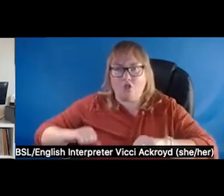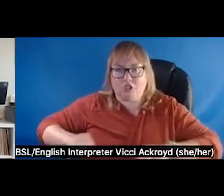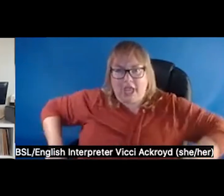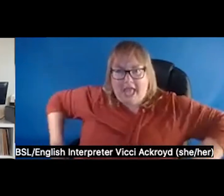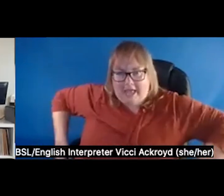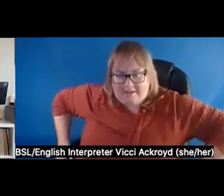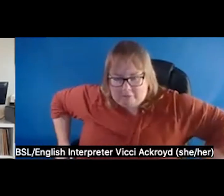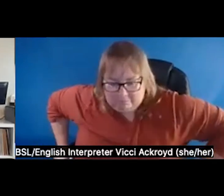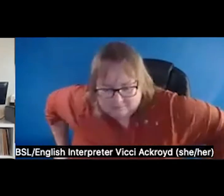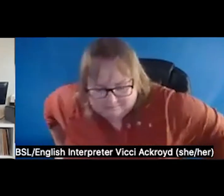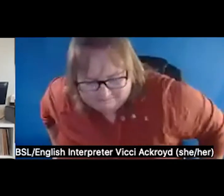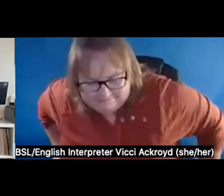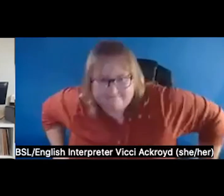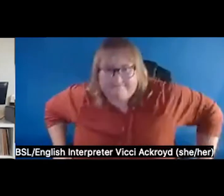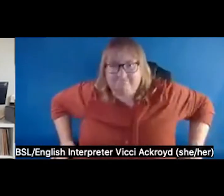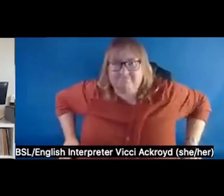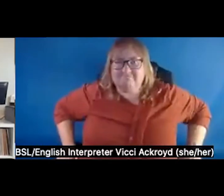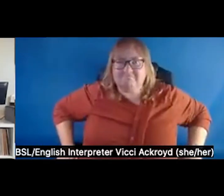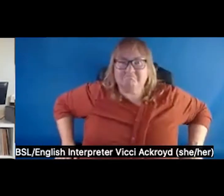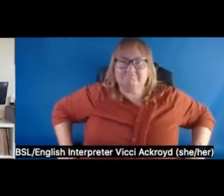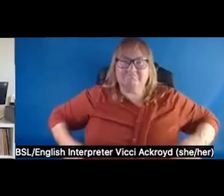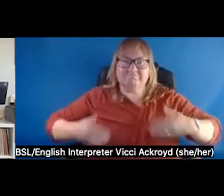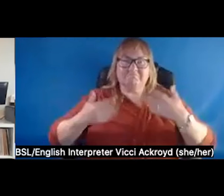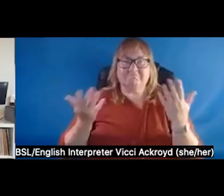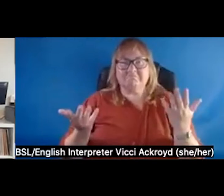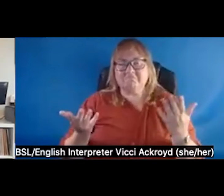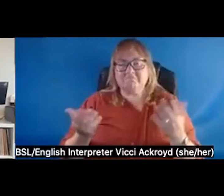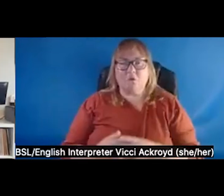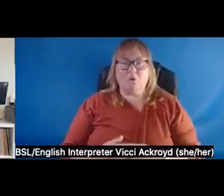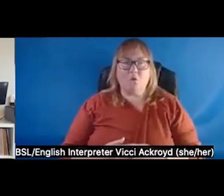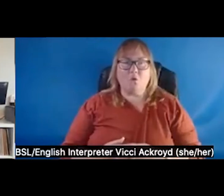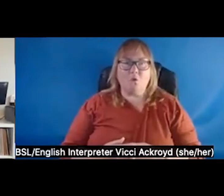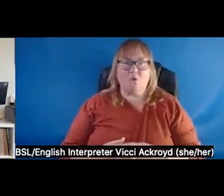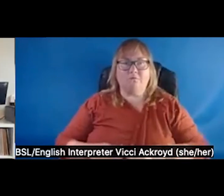you're on, or just the arms on your